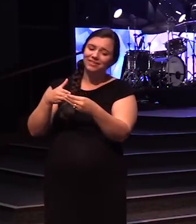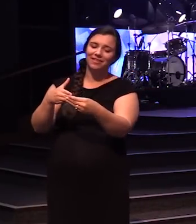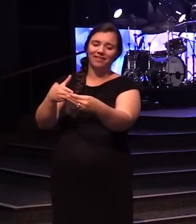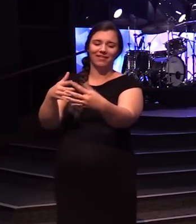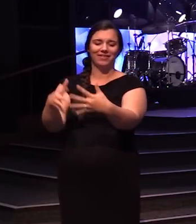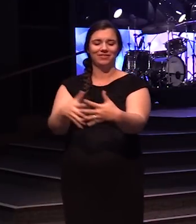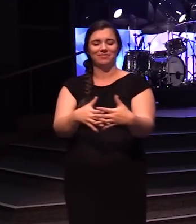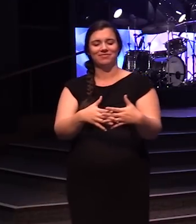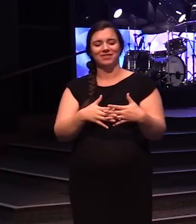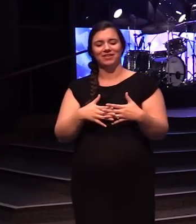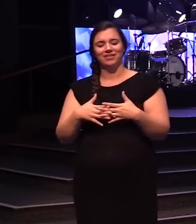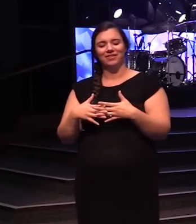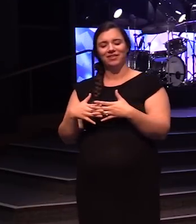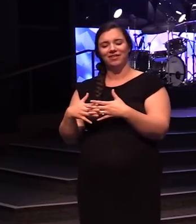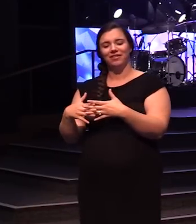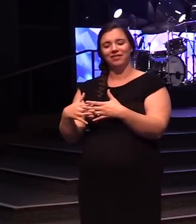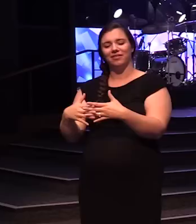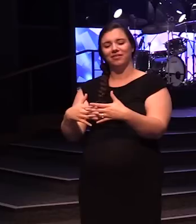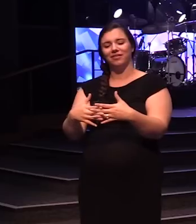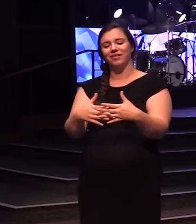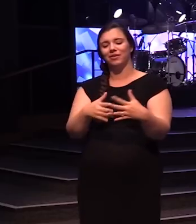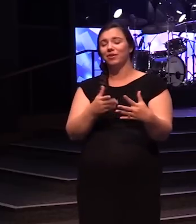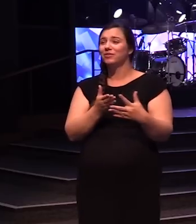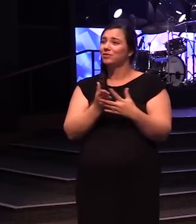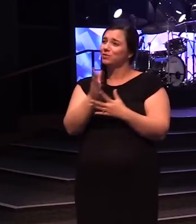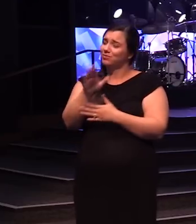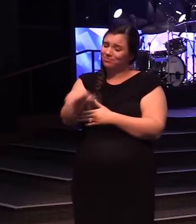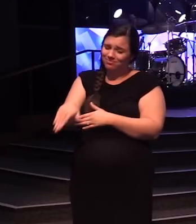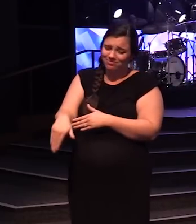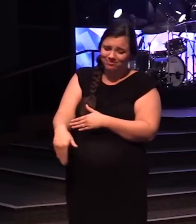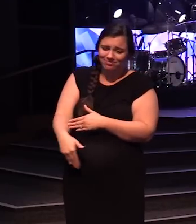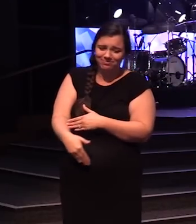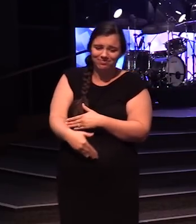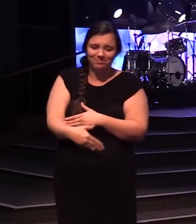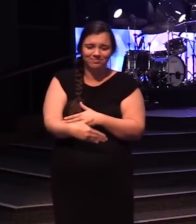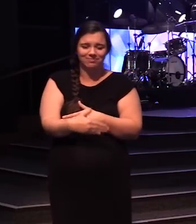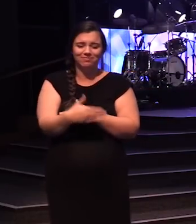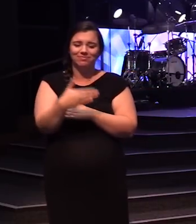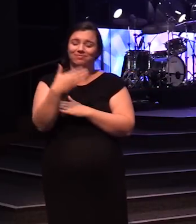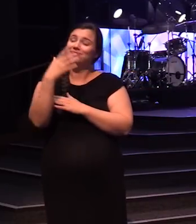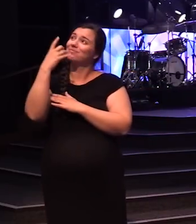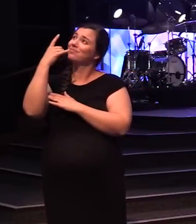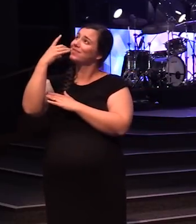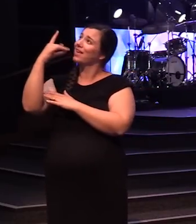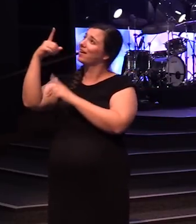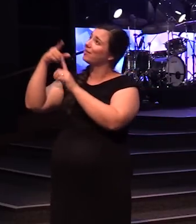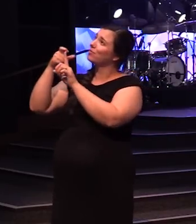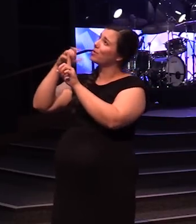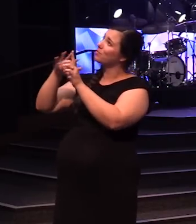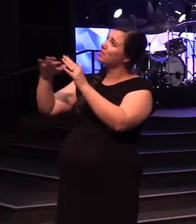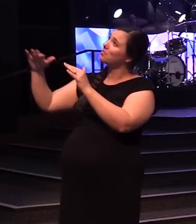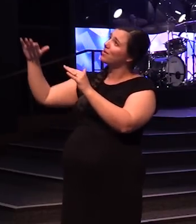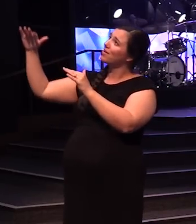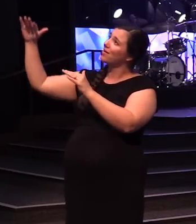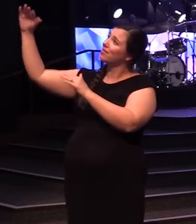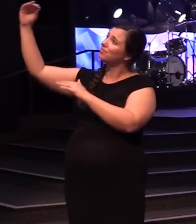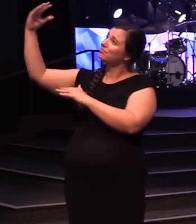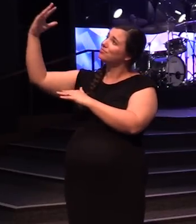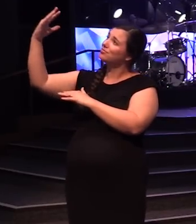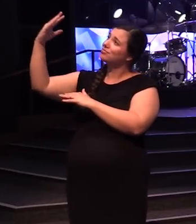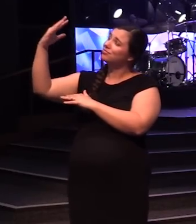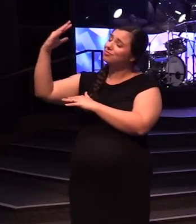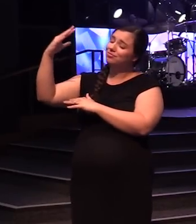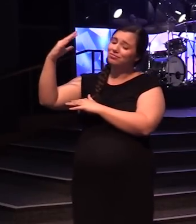and guide her through the night with a light from